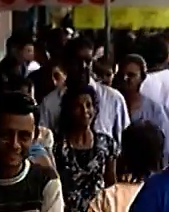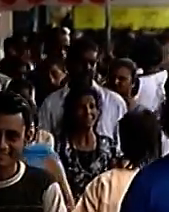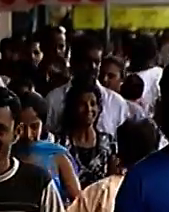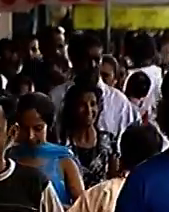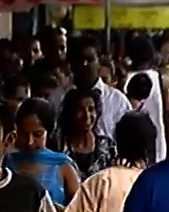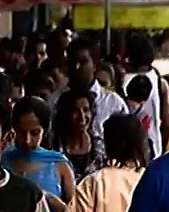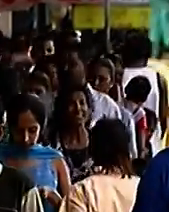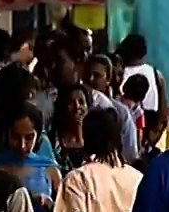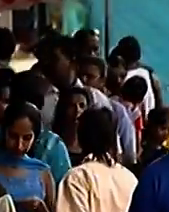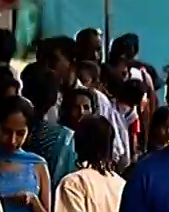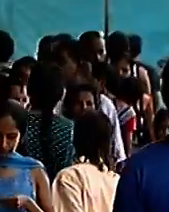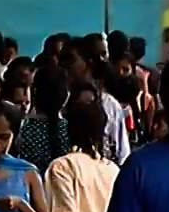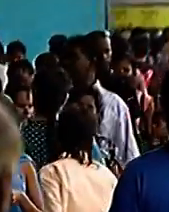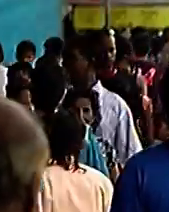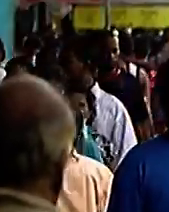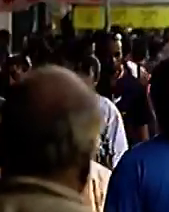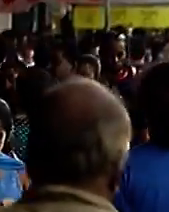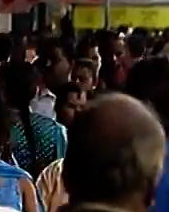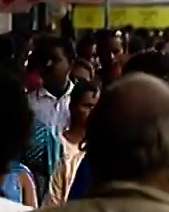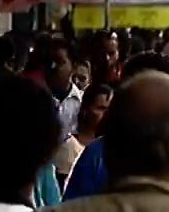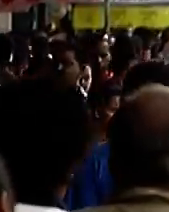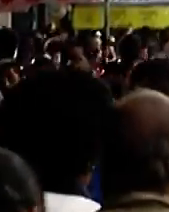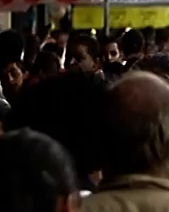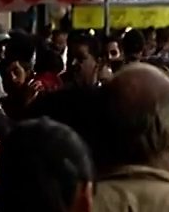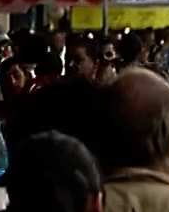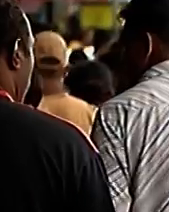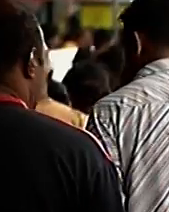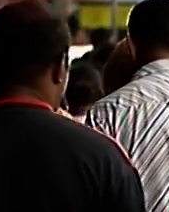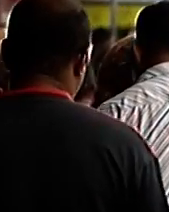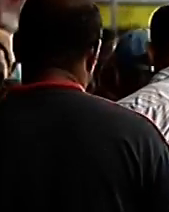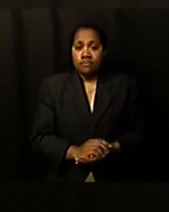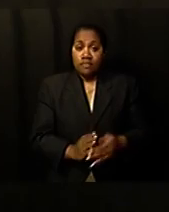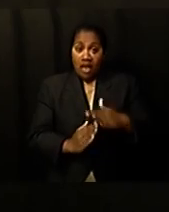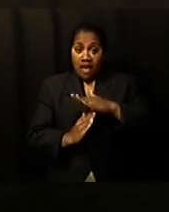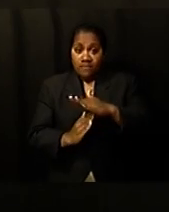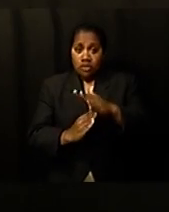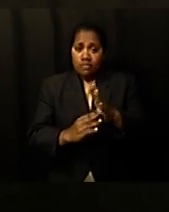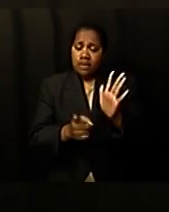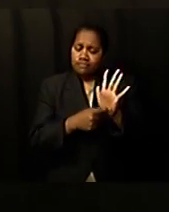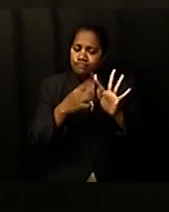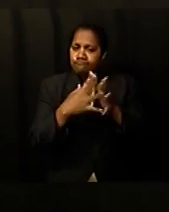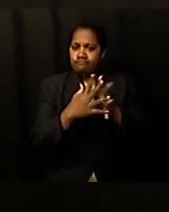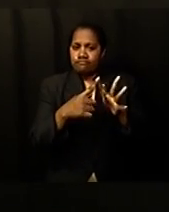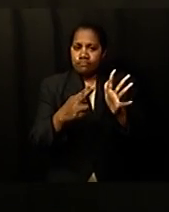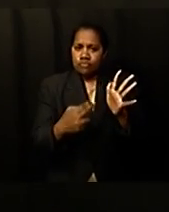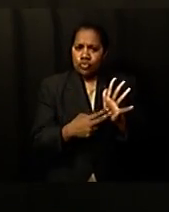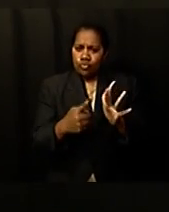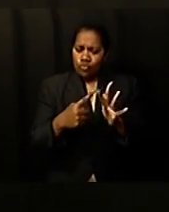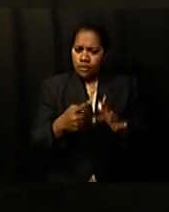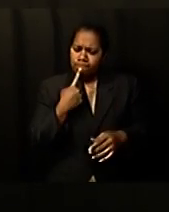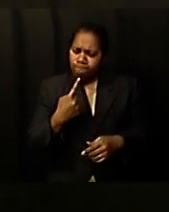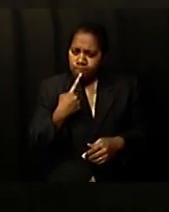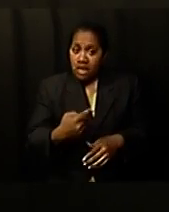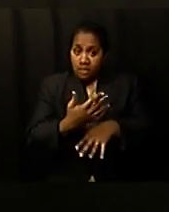sector, exploitation is rife and there are no unions to support these workers. After the break, Leweni reiterates that the